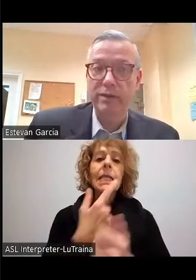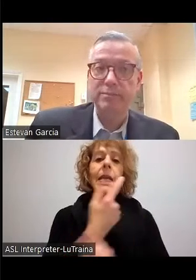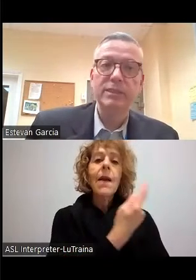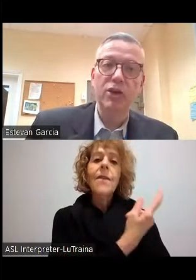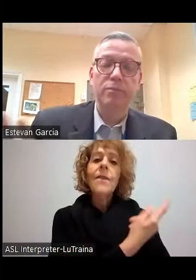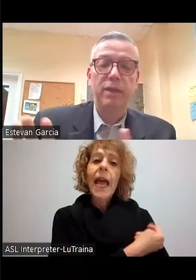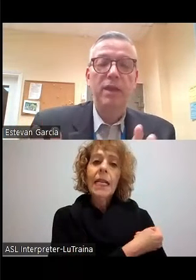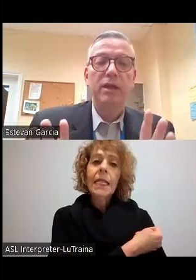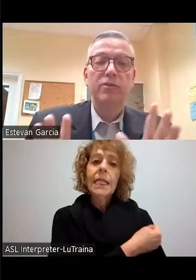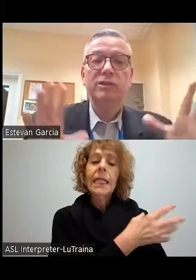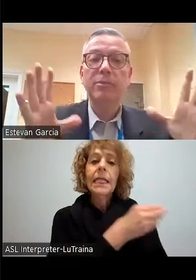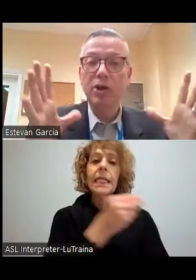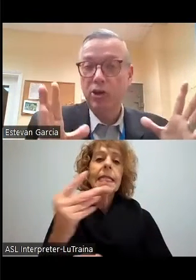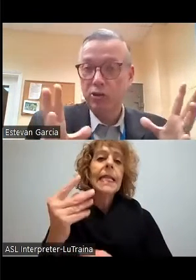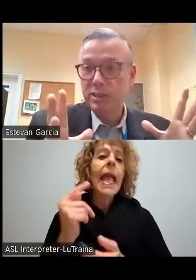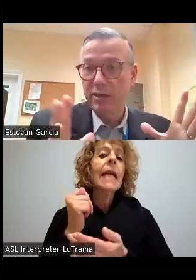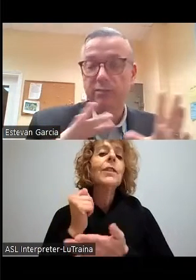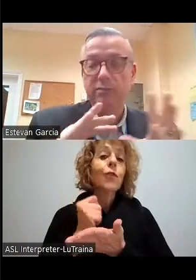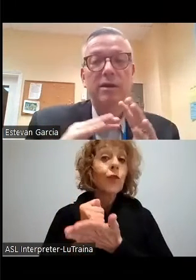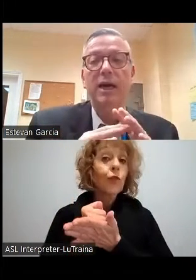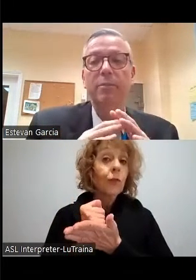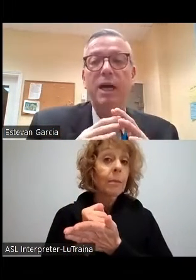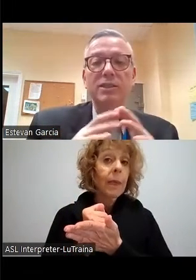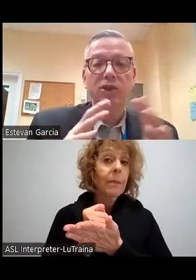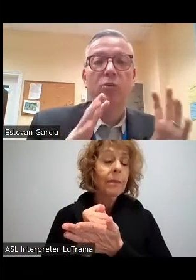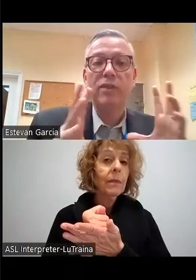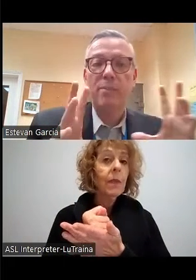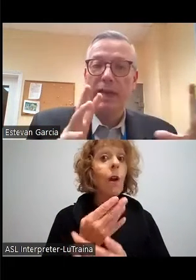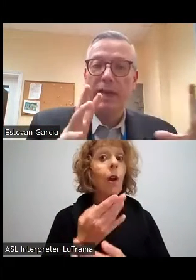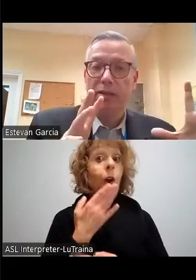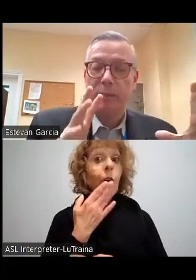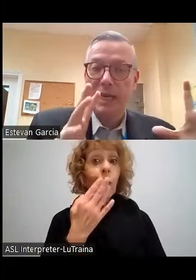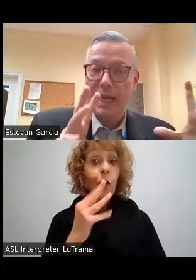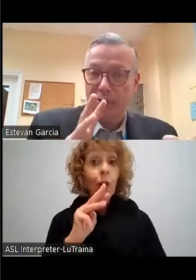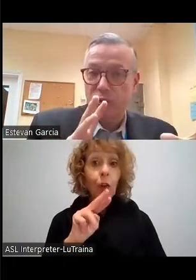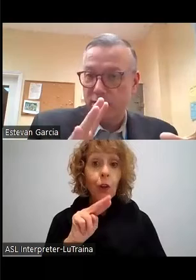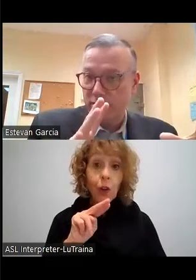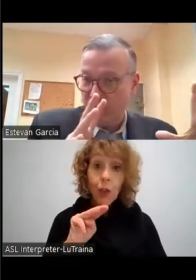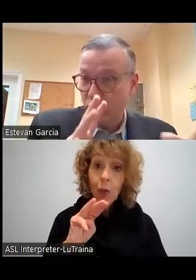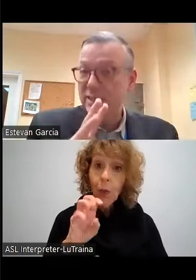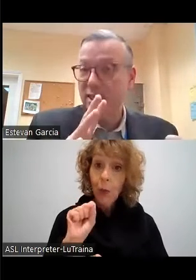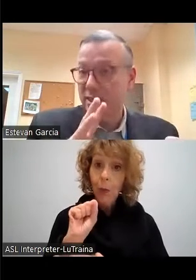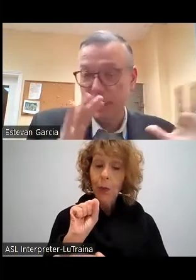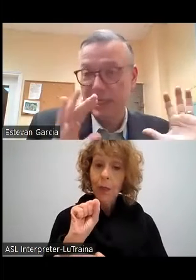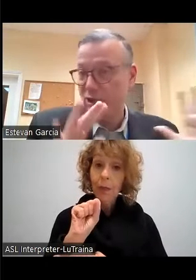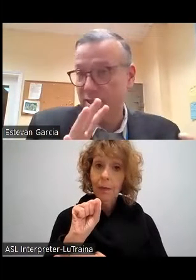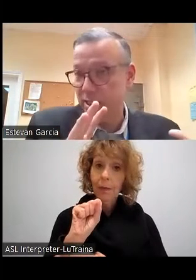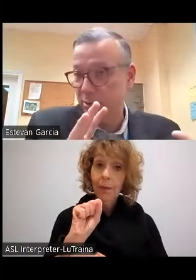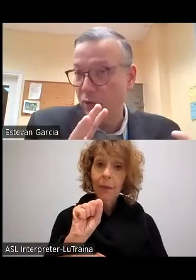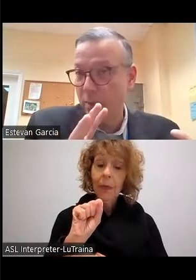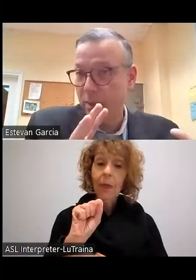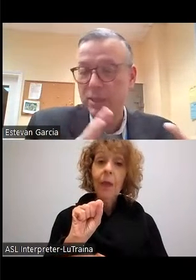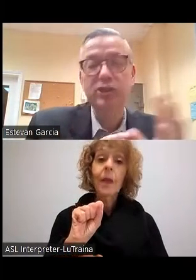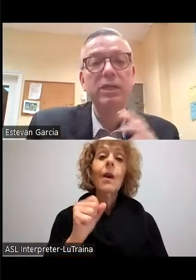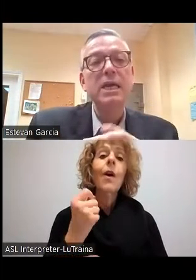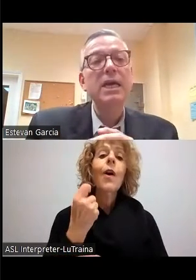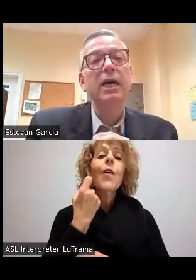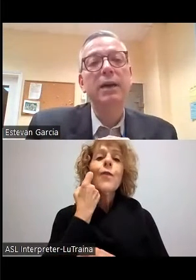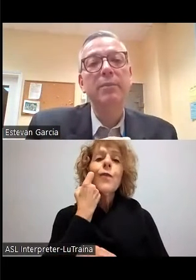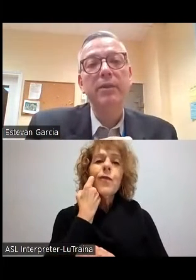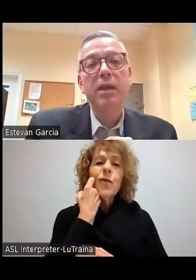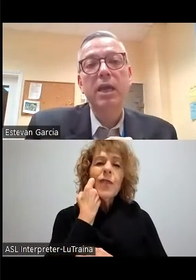long COVID. So there's some good news here. I'll start with the pediatric recent study just this month